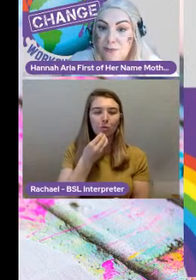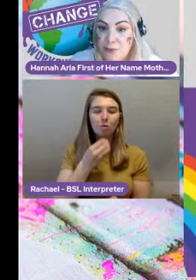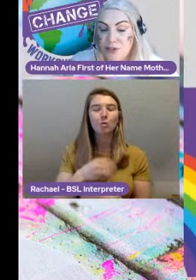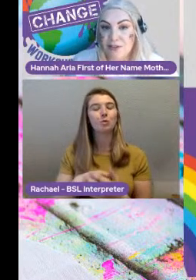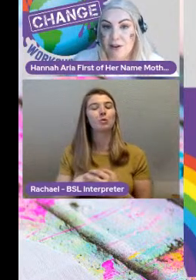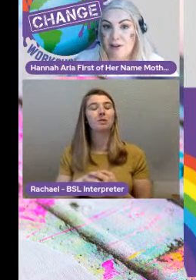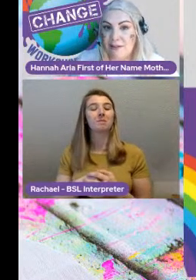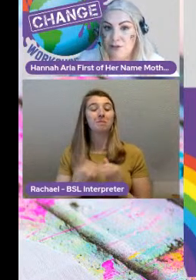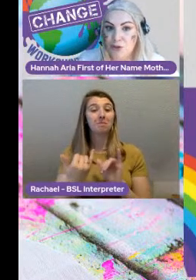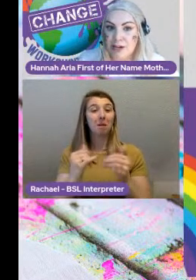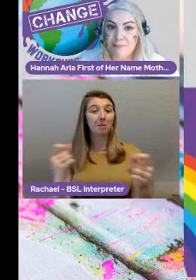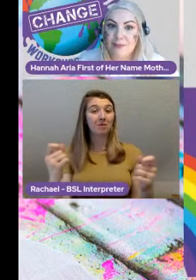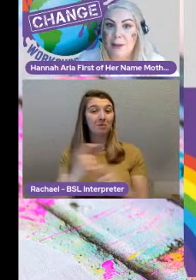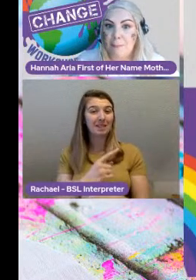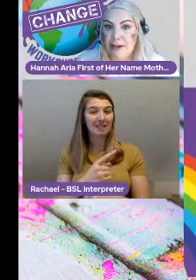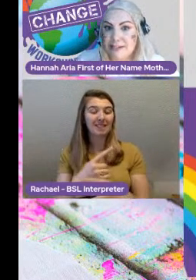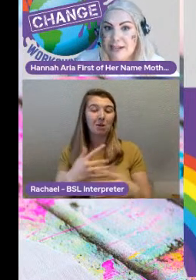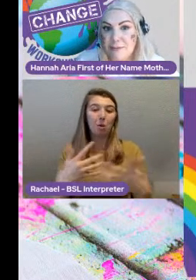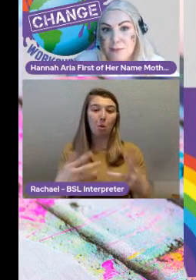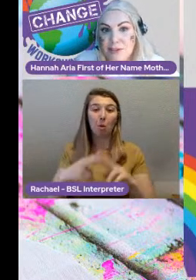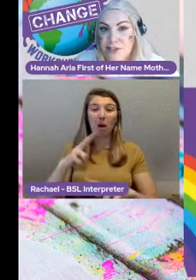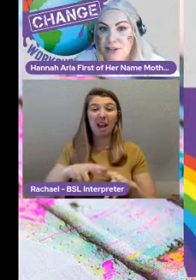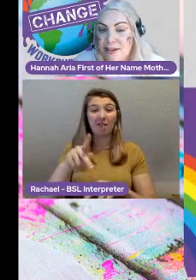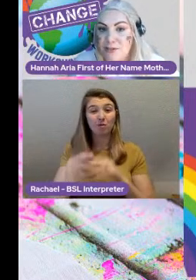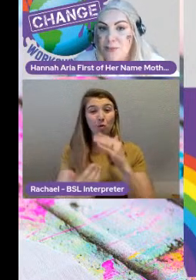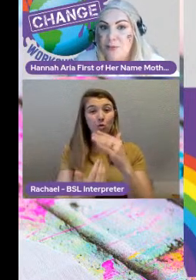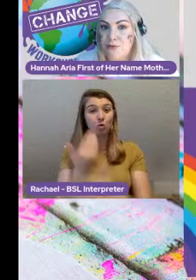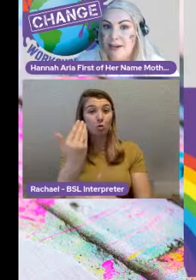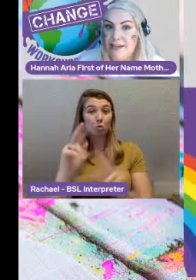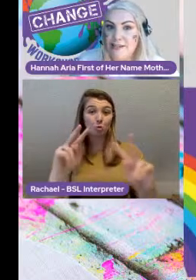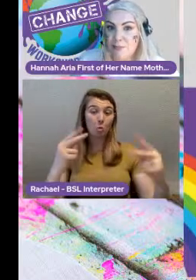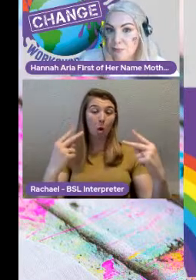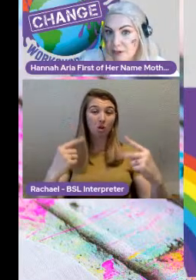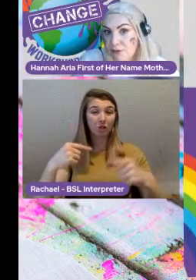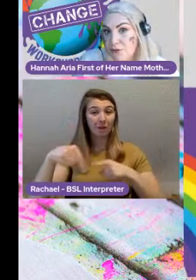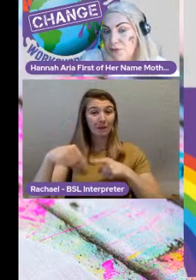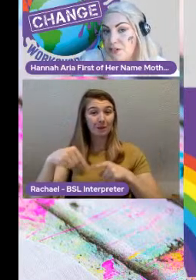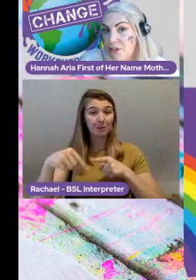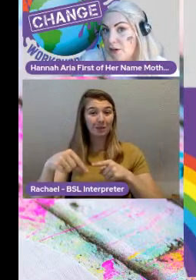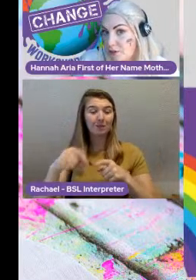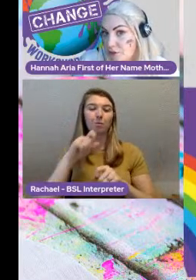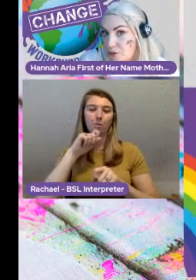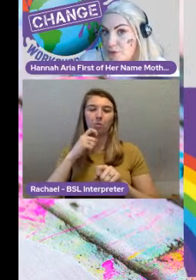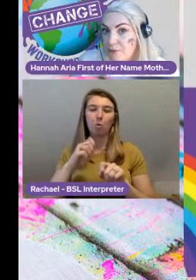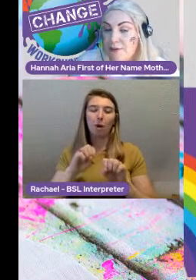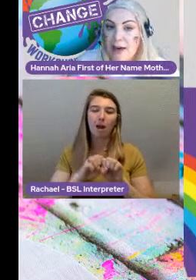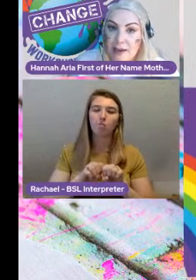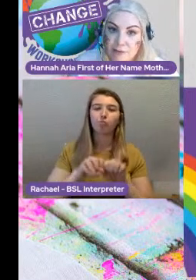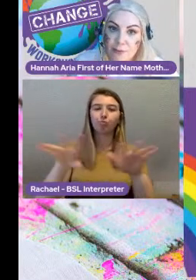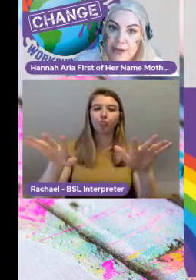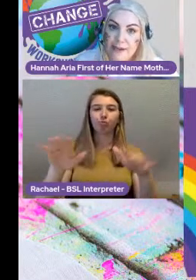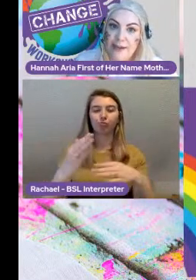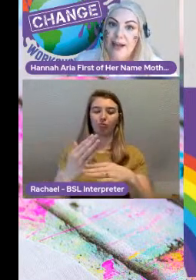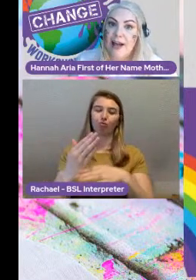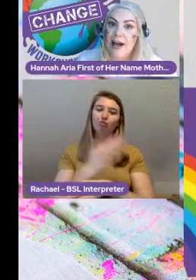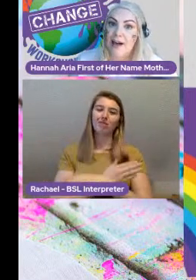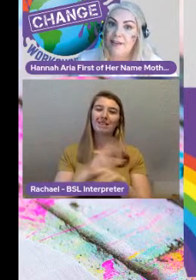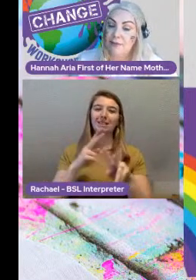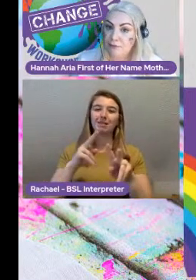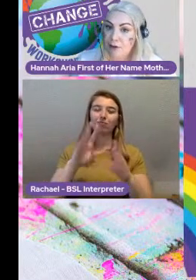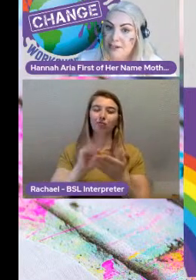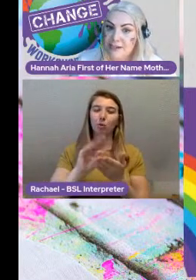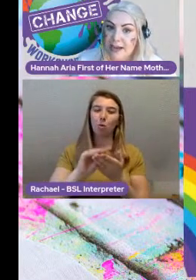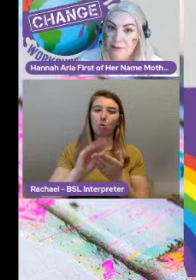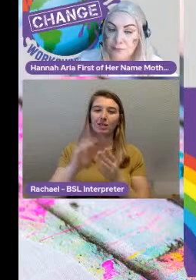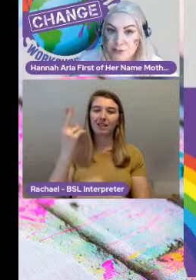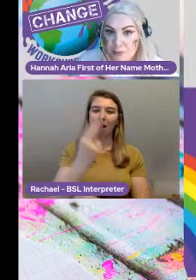to watching our live stream, basically what we do is we will release a pre-recorded art tutorial every week. And